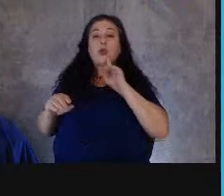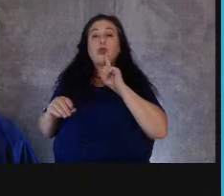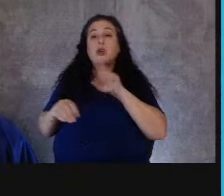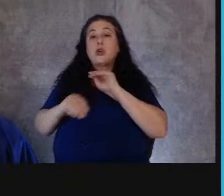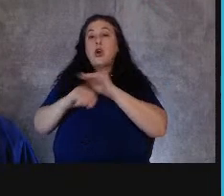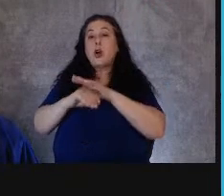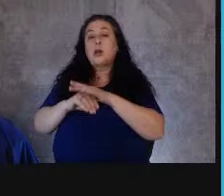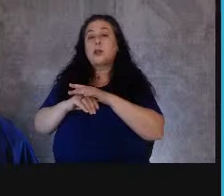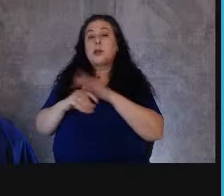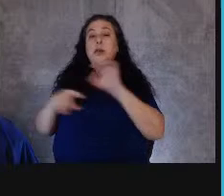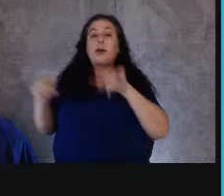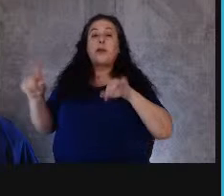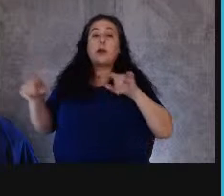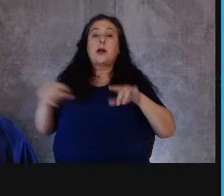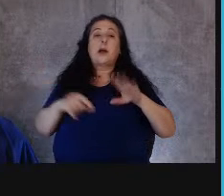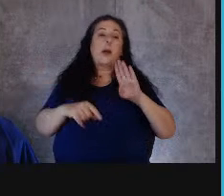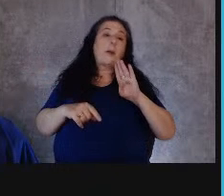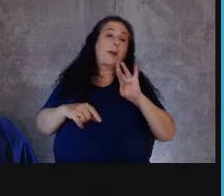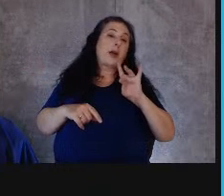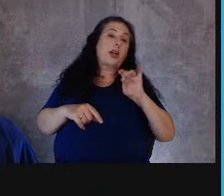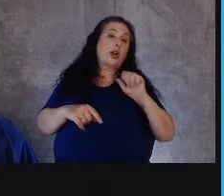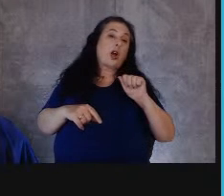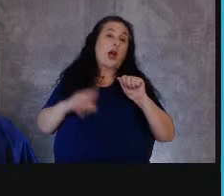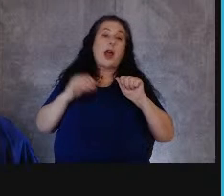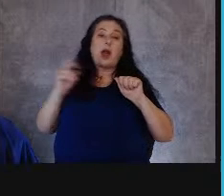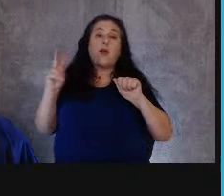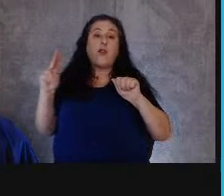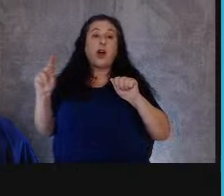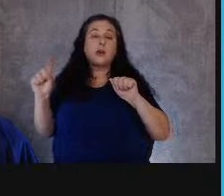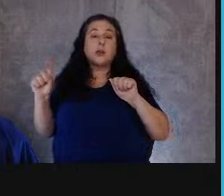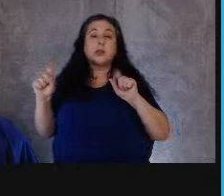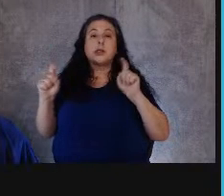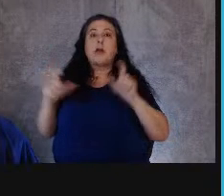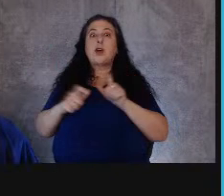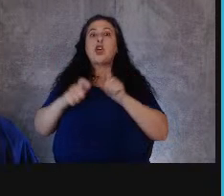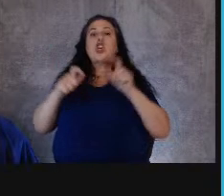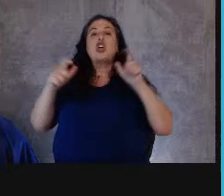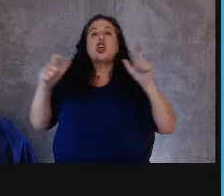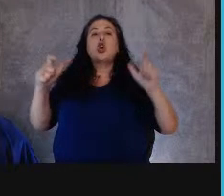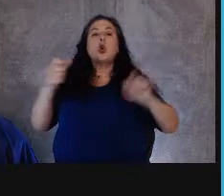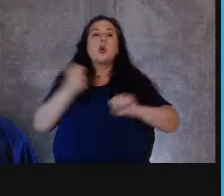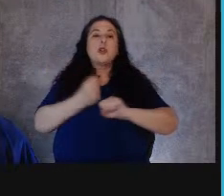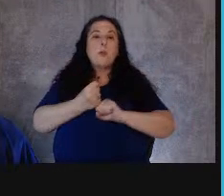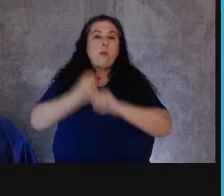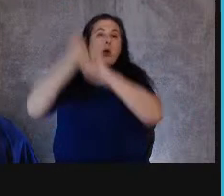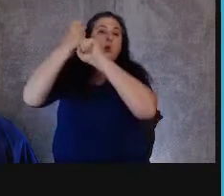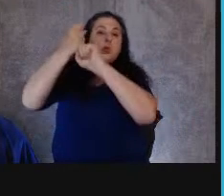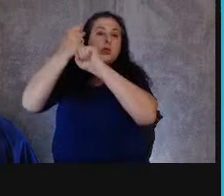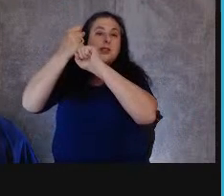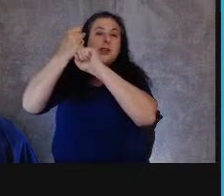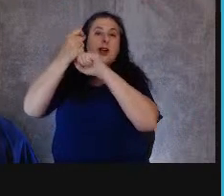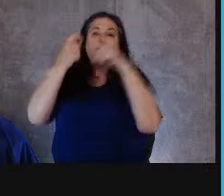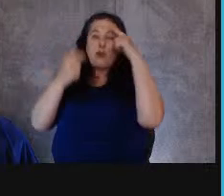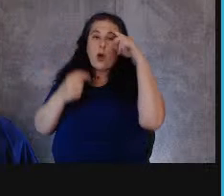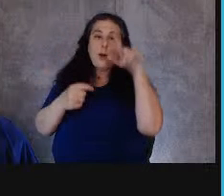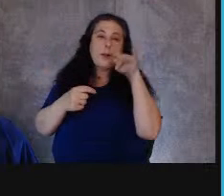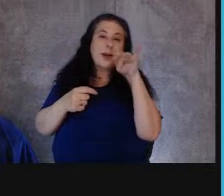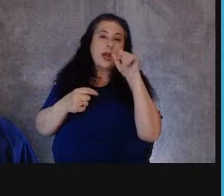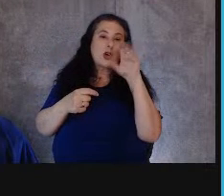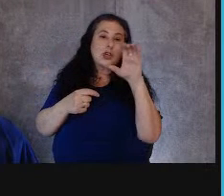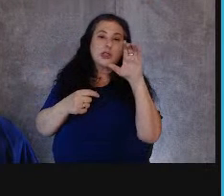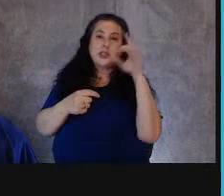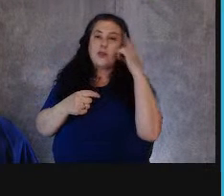by, various bacteria and viruses, it gave a huge boost to pediatrics as a